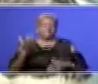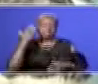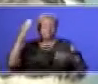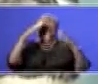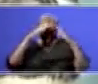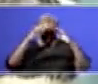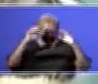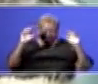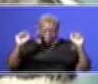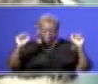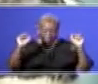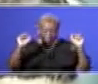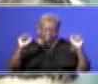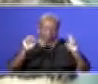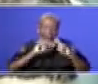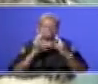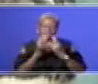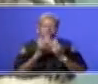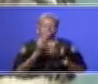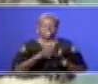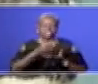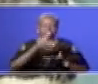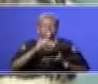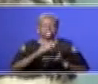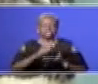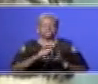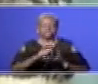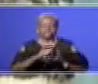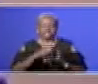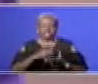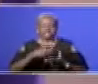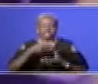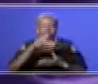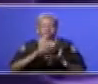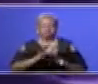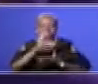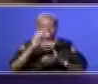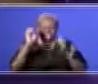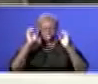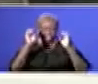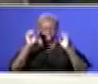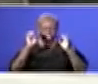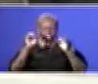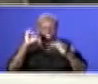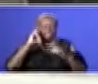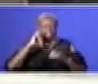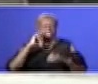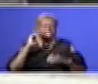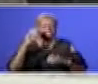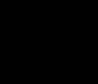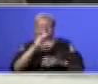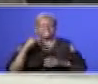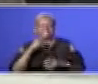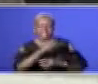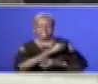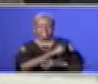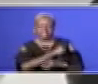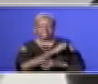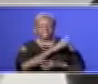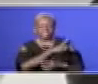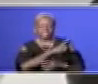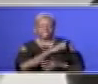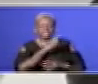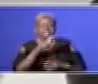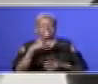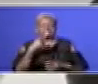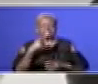of the Union of Tertiary Educators of the Bahamas, Senator Jennifer Isaacs Dotson, says it was important to participate in the memorial for the four women who